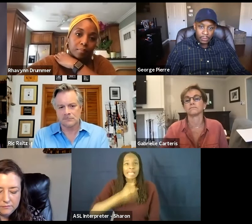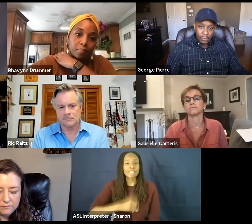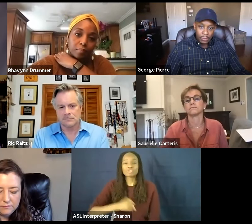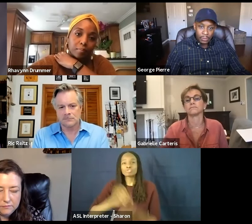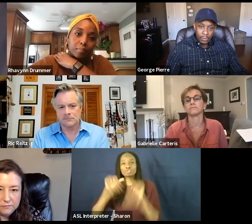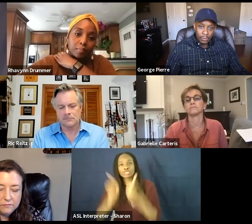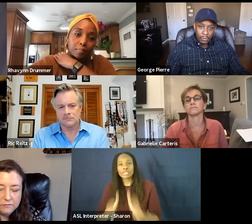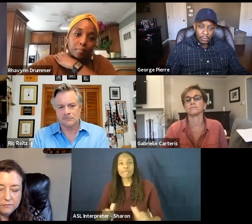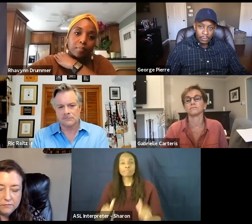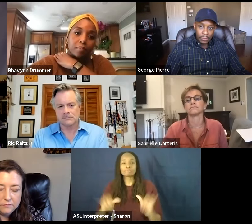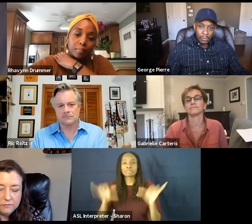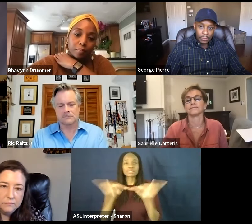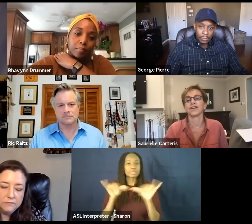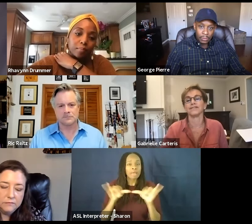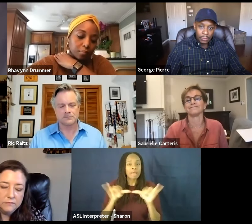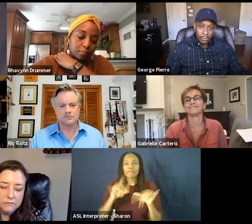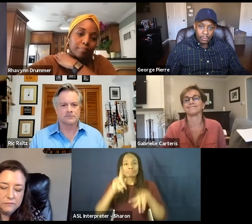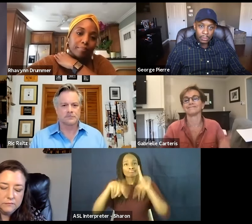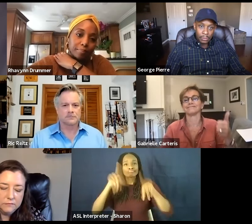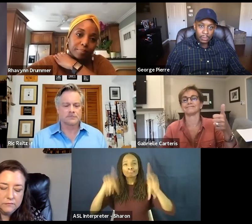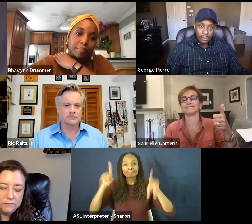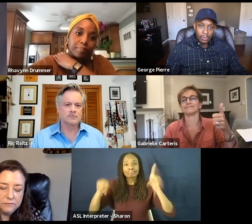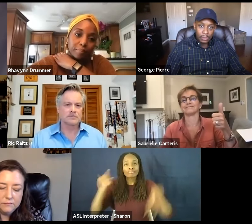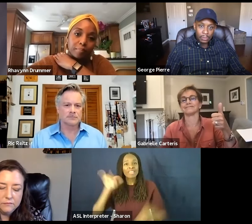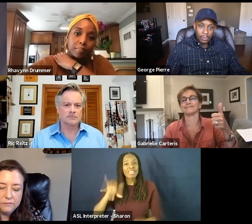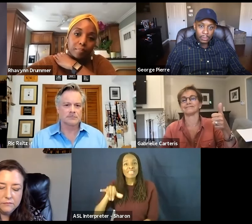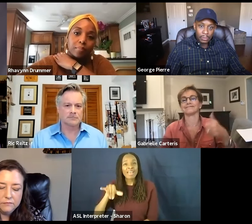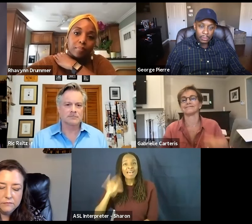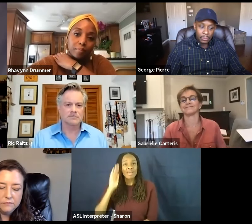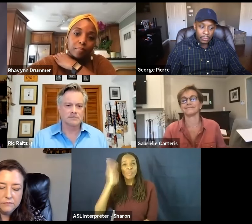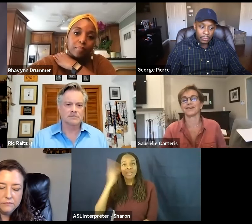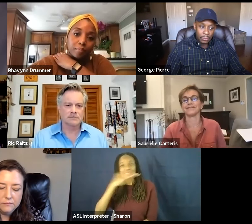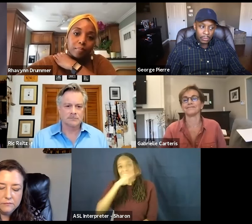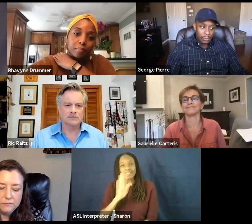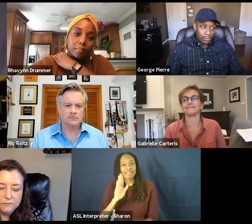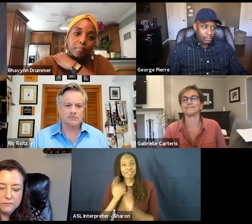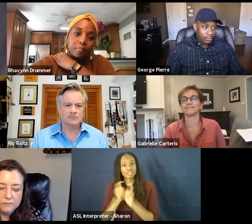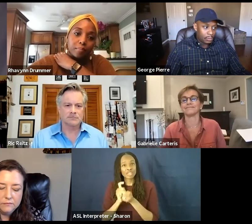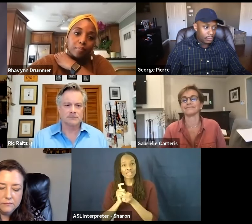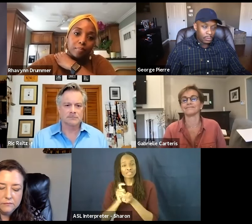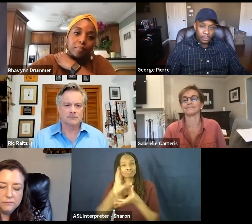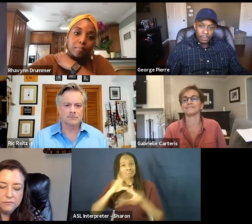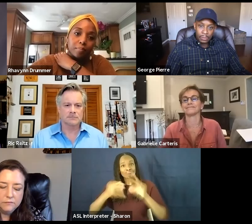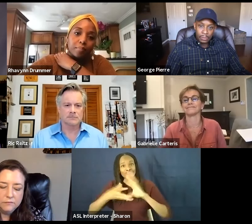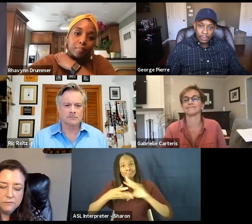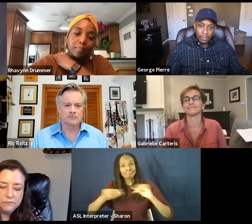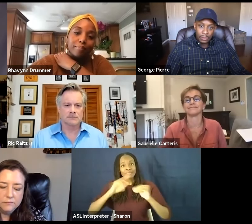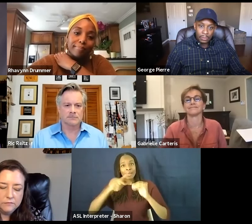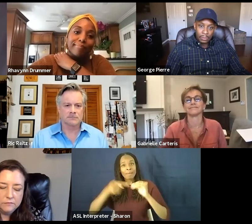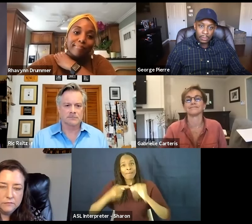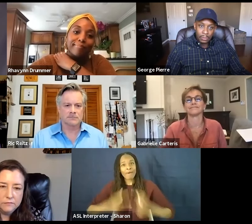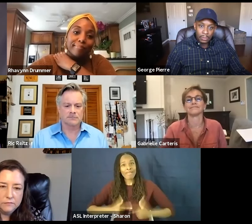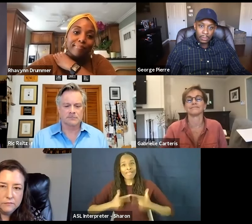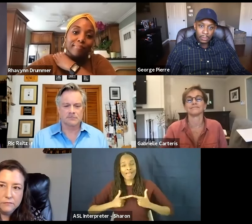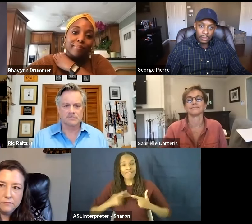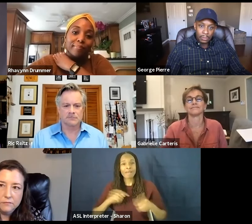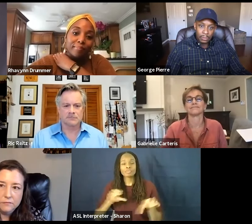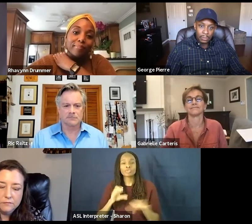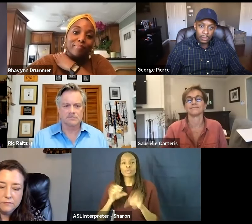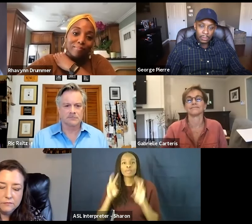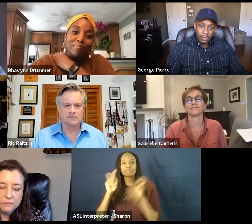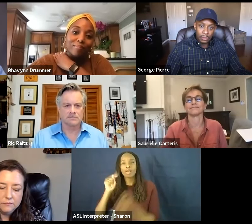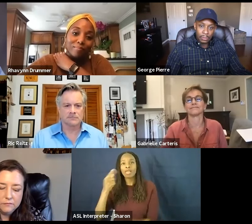never change. So we're telling stories about life. You know, I do The Resident, which is a medical drama. Well, what do you